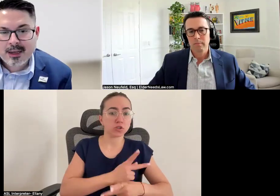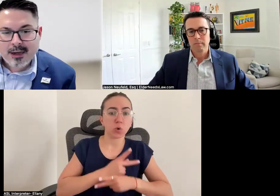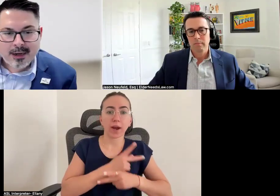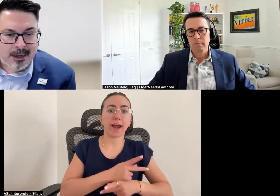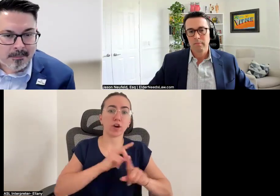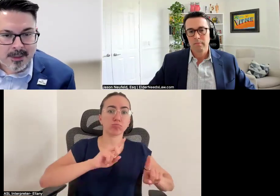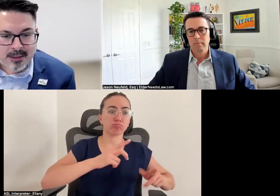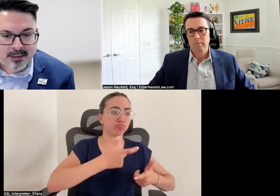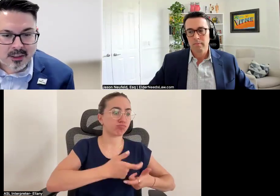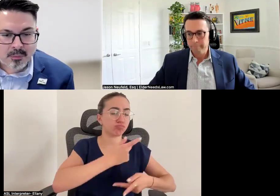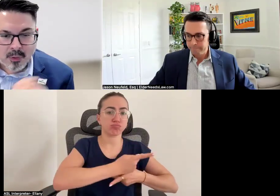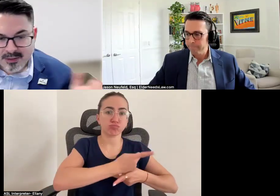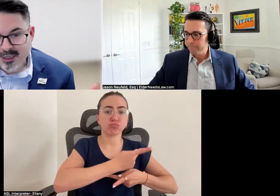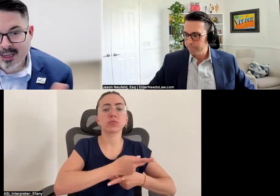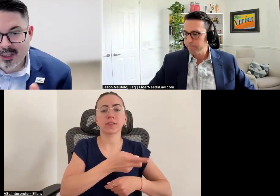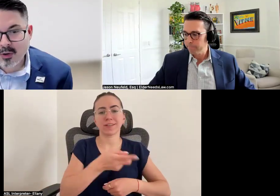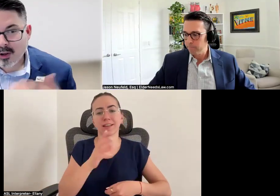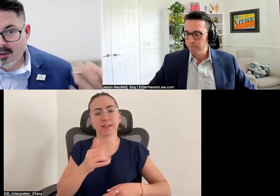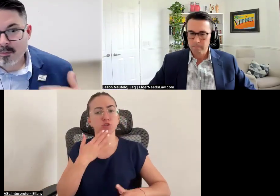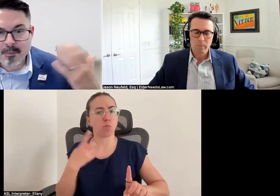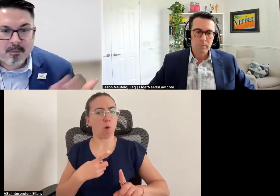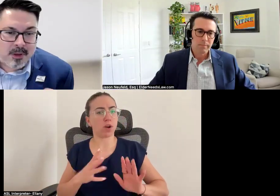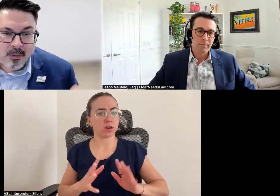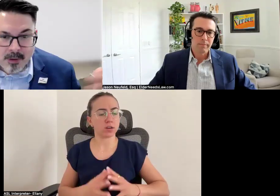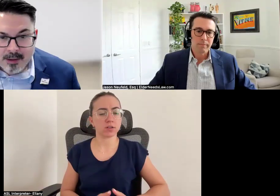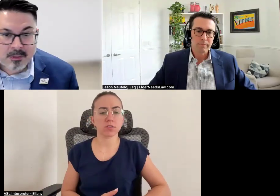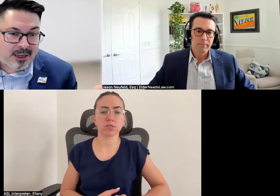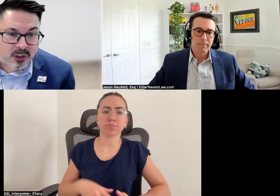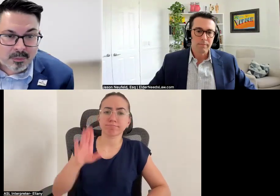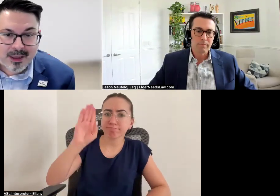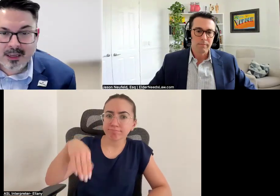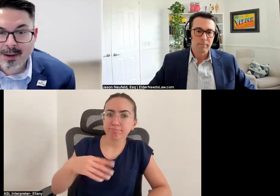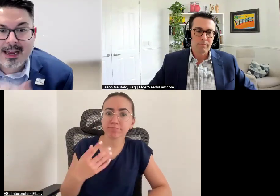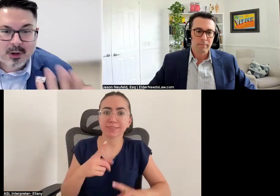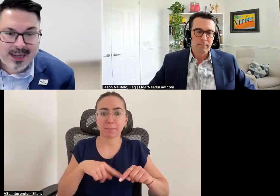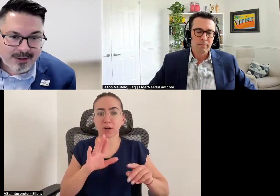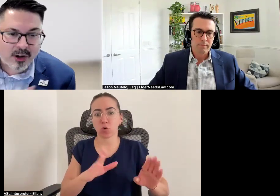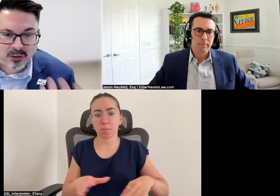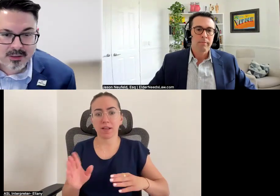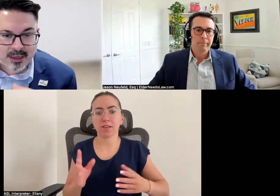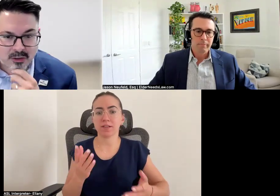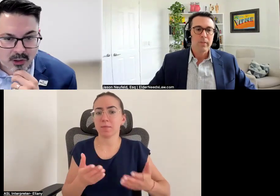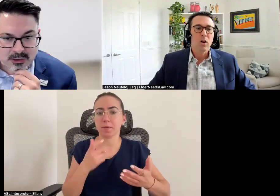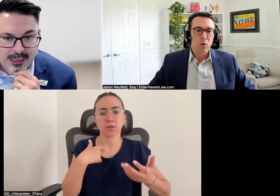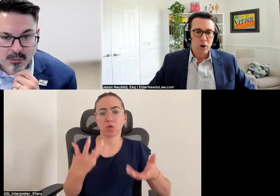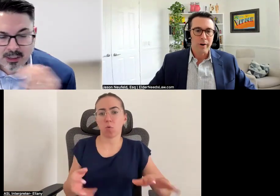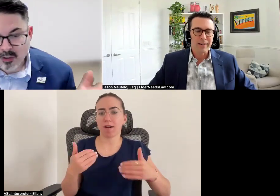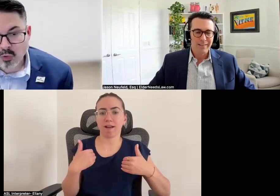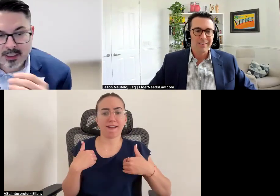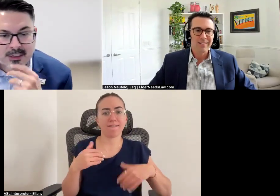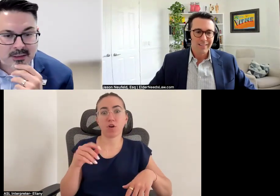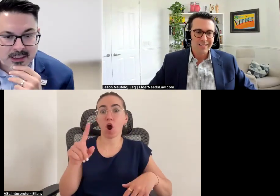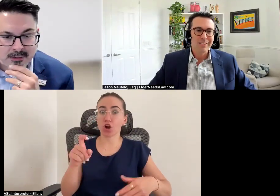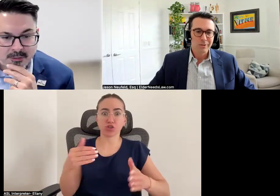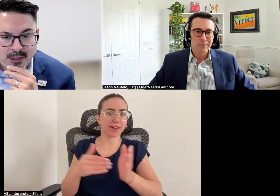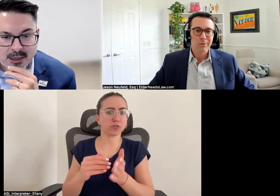be, it's a good point saying, hey, you know, depending on your plan, you may not want to have hundreds of $1,000s in the ABLE account. It